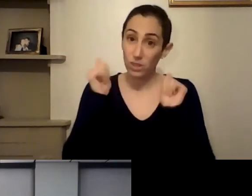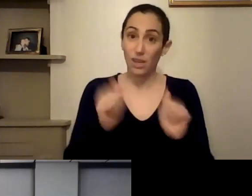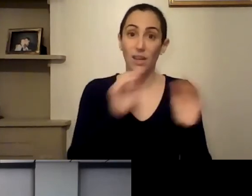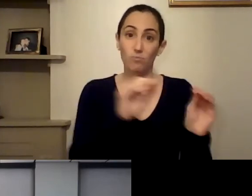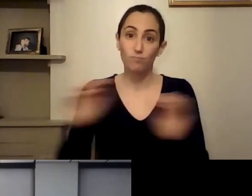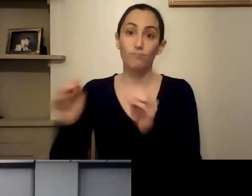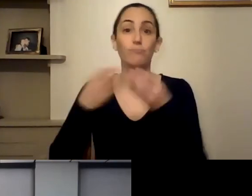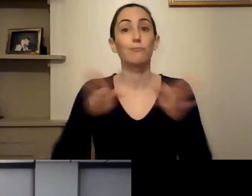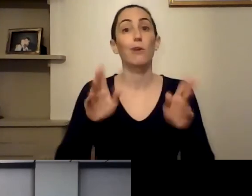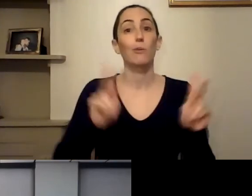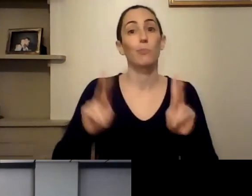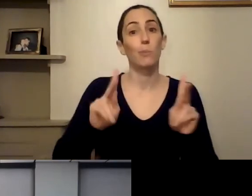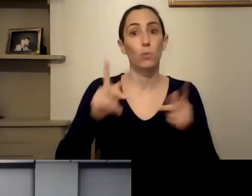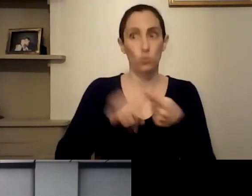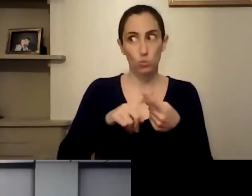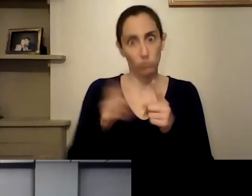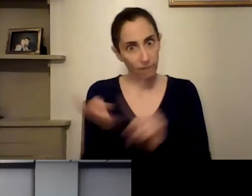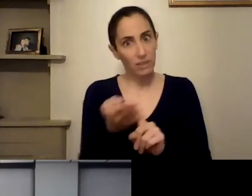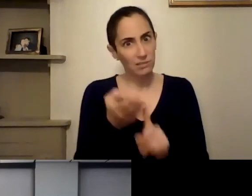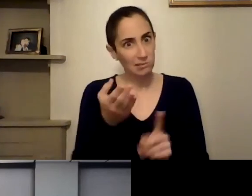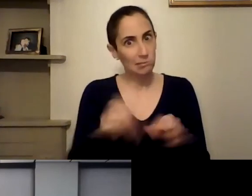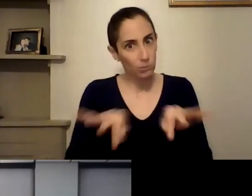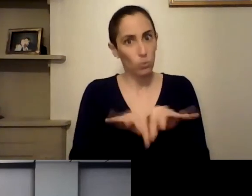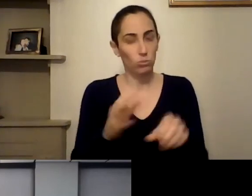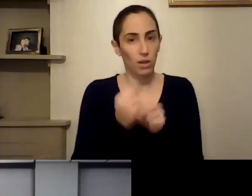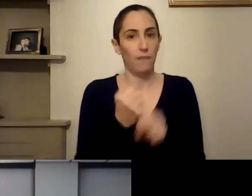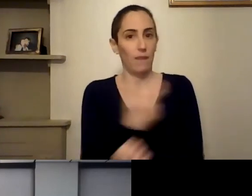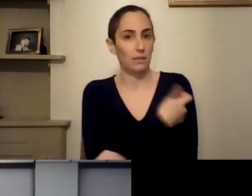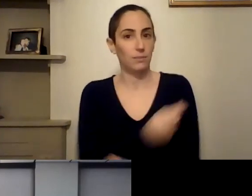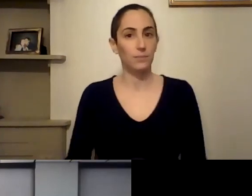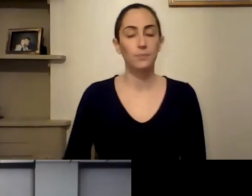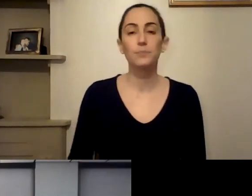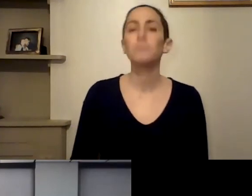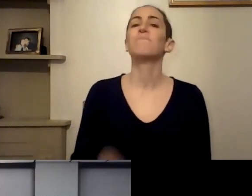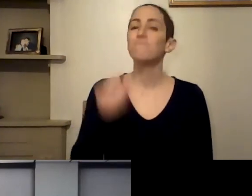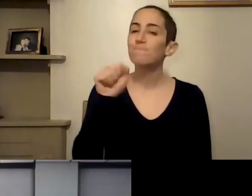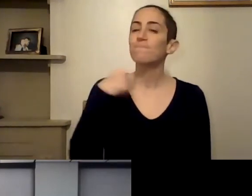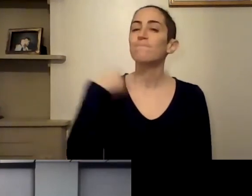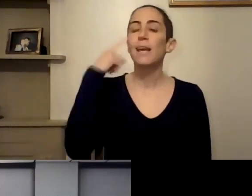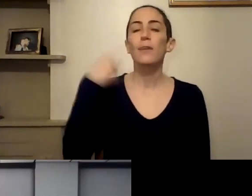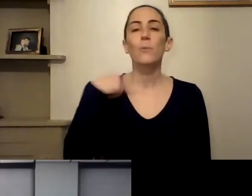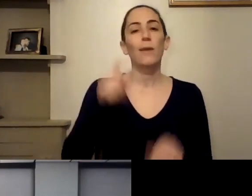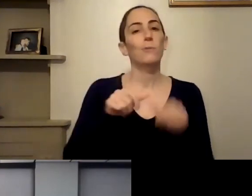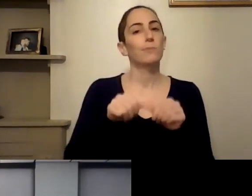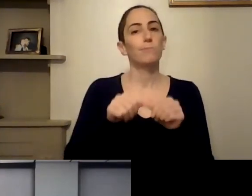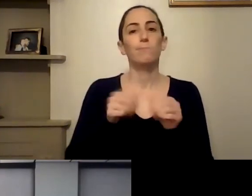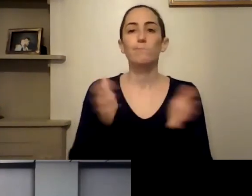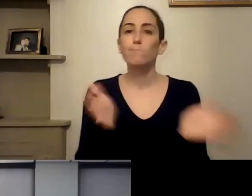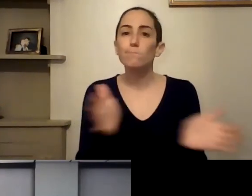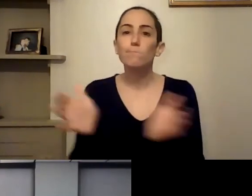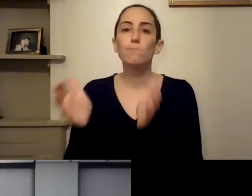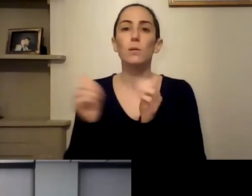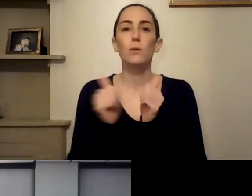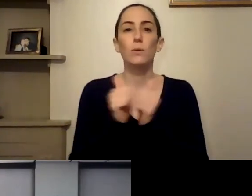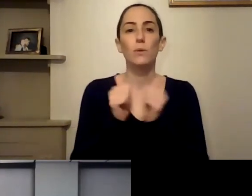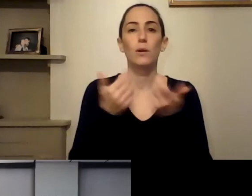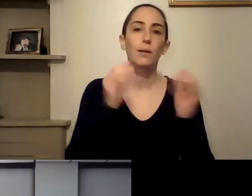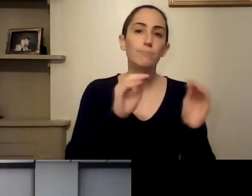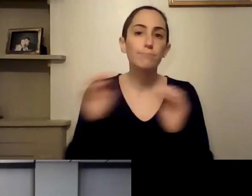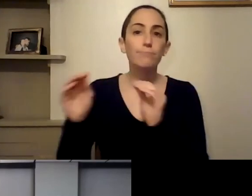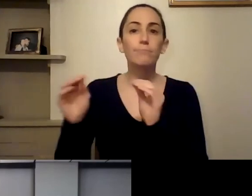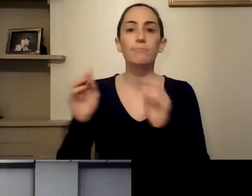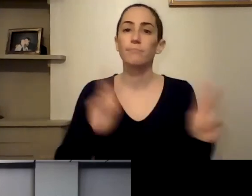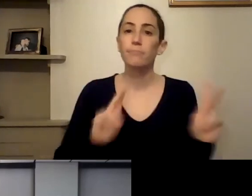to convince them that this is the right move? Yeah, I think we have to keep talking a lot to educating people on how